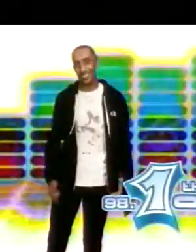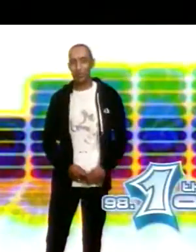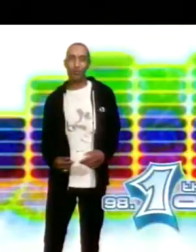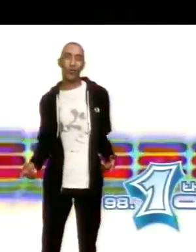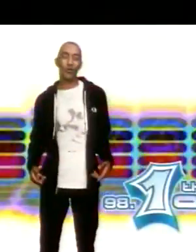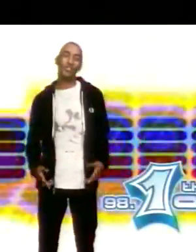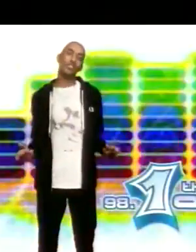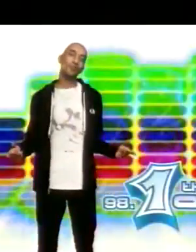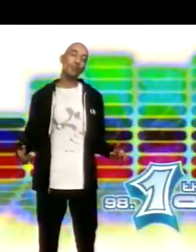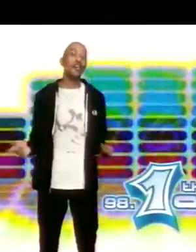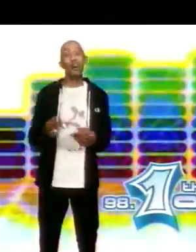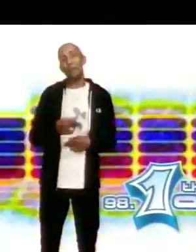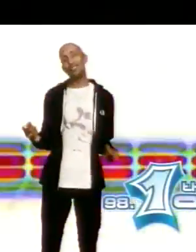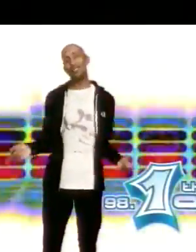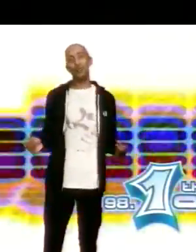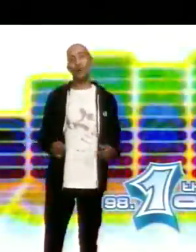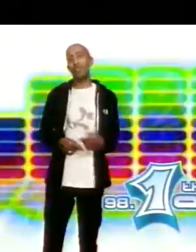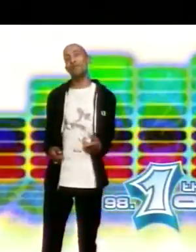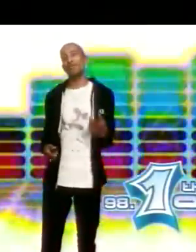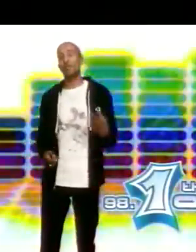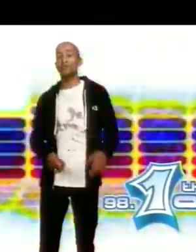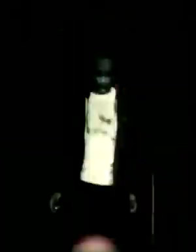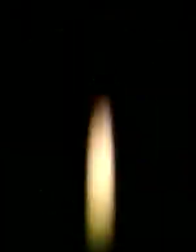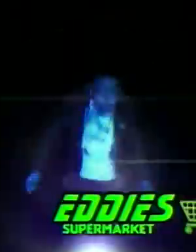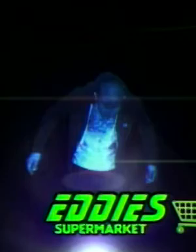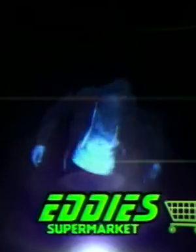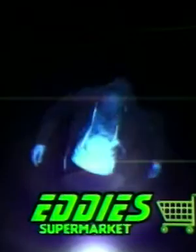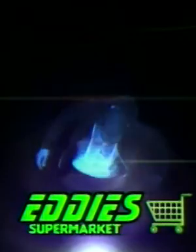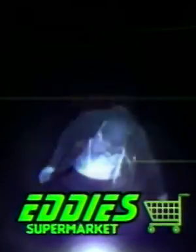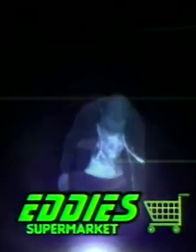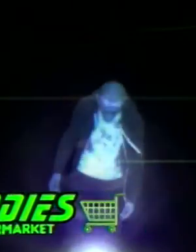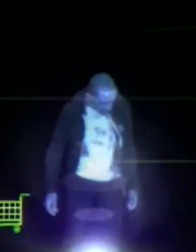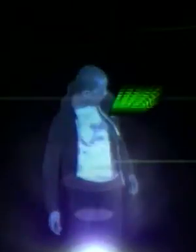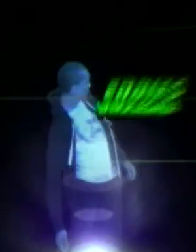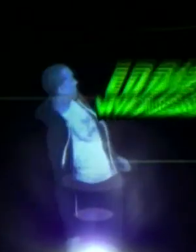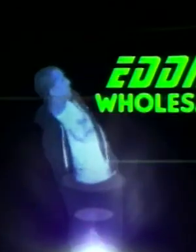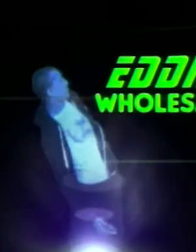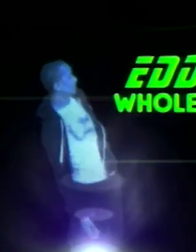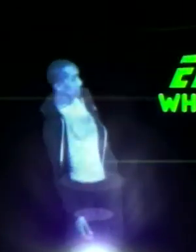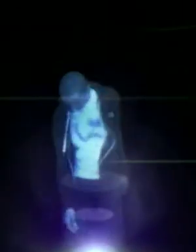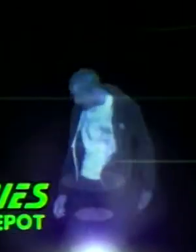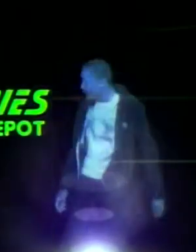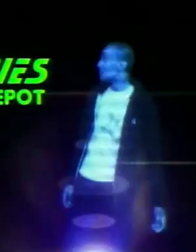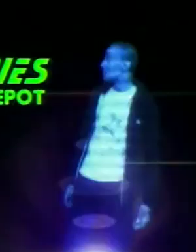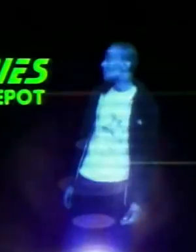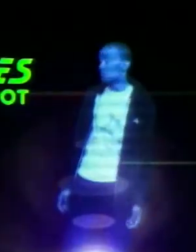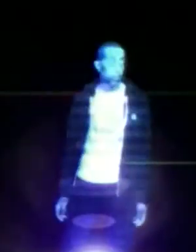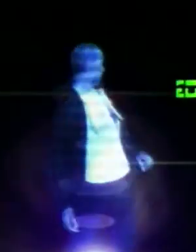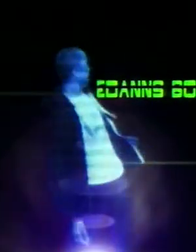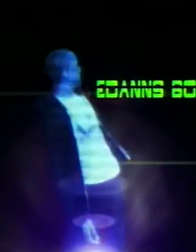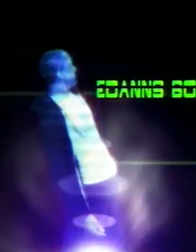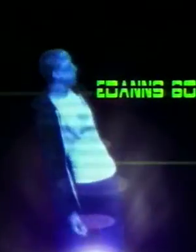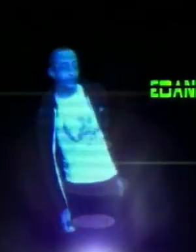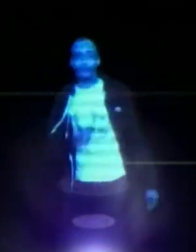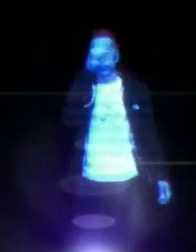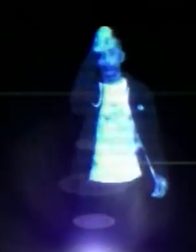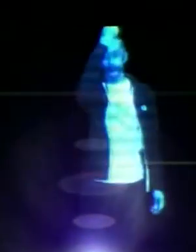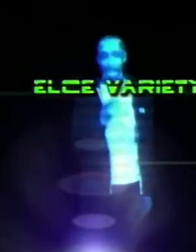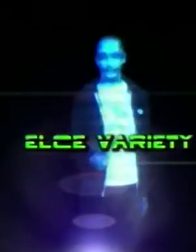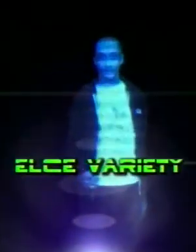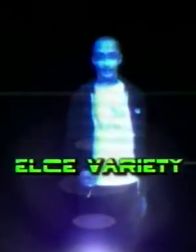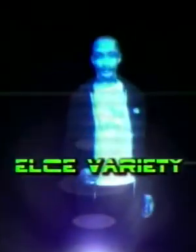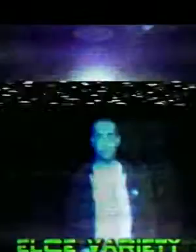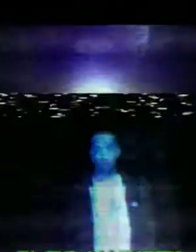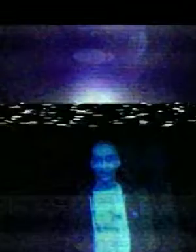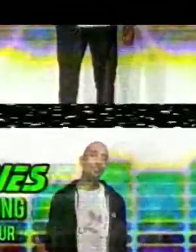Up on 98.1 The One. I want to tell you what we have in store from Eddie's Supermarket, Eddie's Soul Sale, Eddie's 54, Eddie's Boutique, and